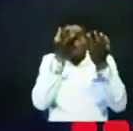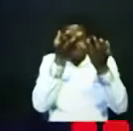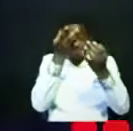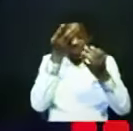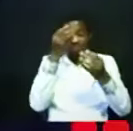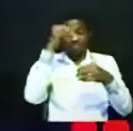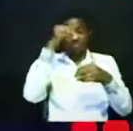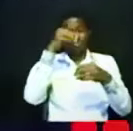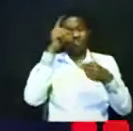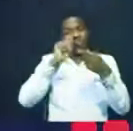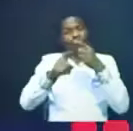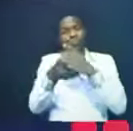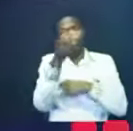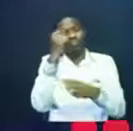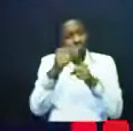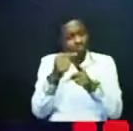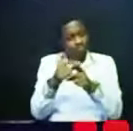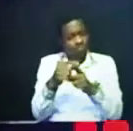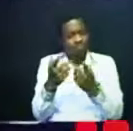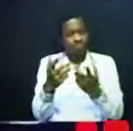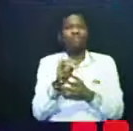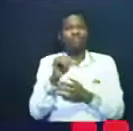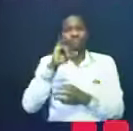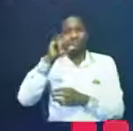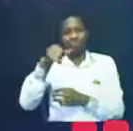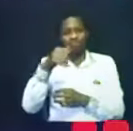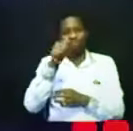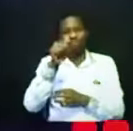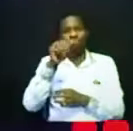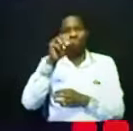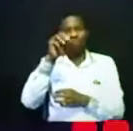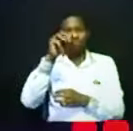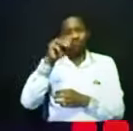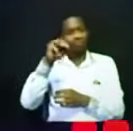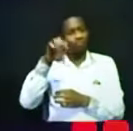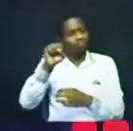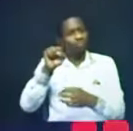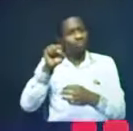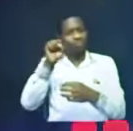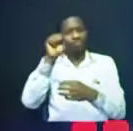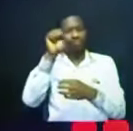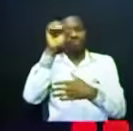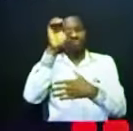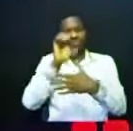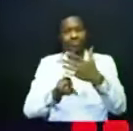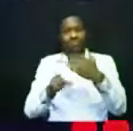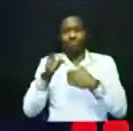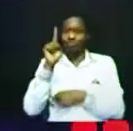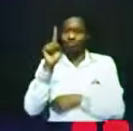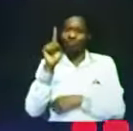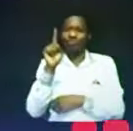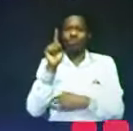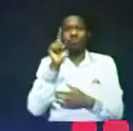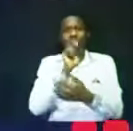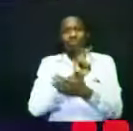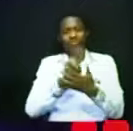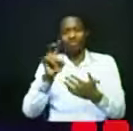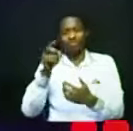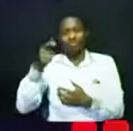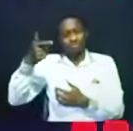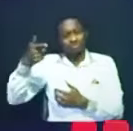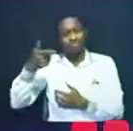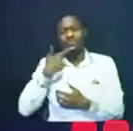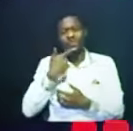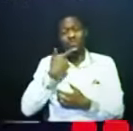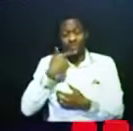sutie ama onyame asem no. So verse 21 says that the word that has been planted in you is life. It can save you. Tani Yakobo kan